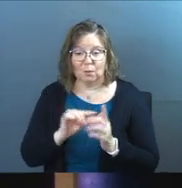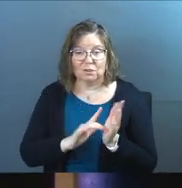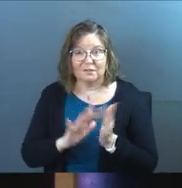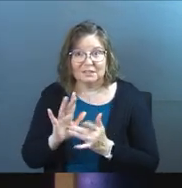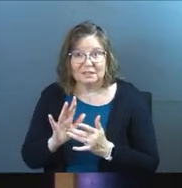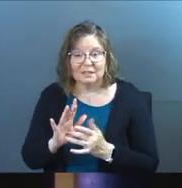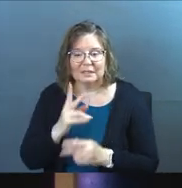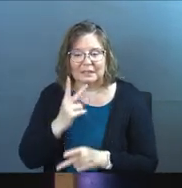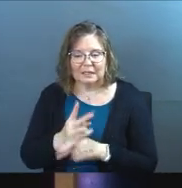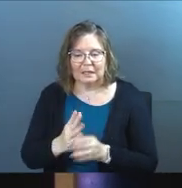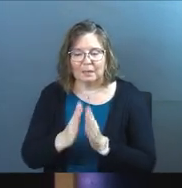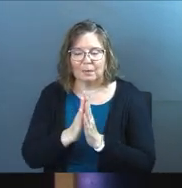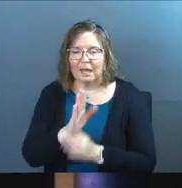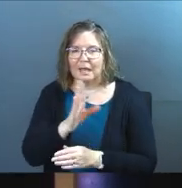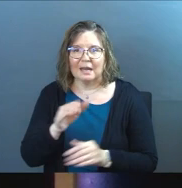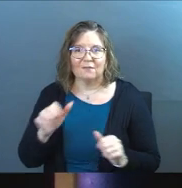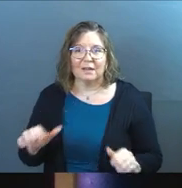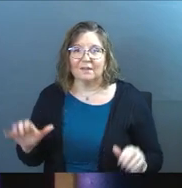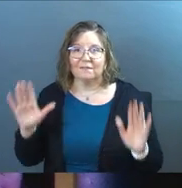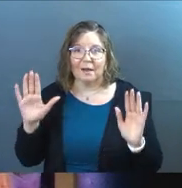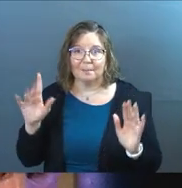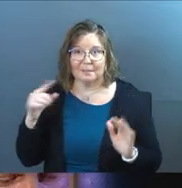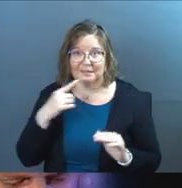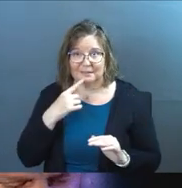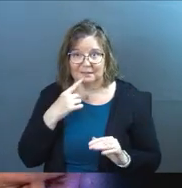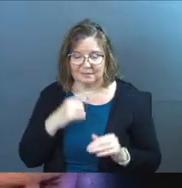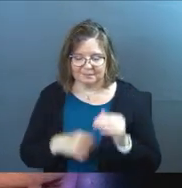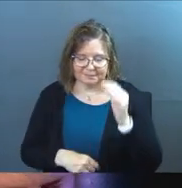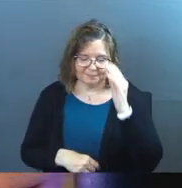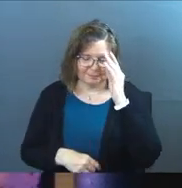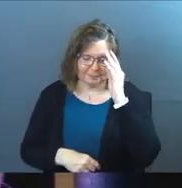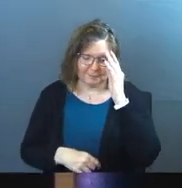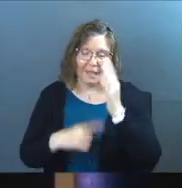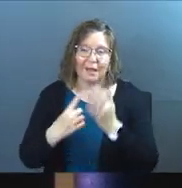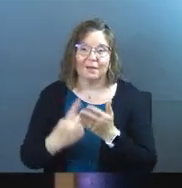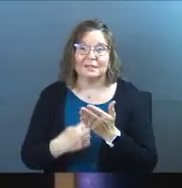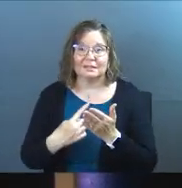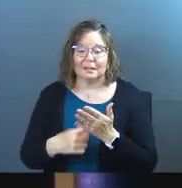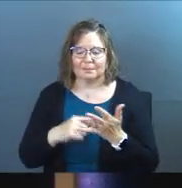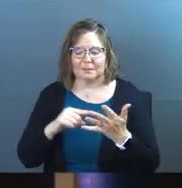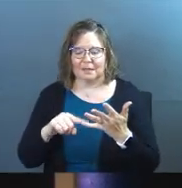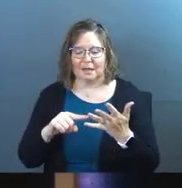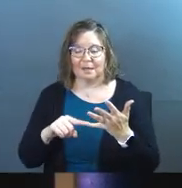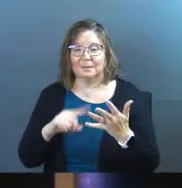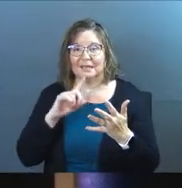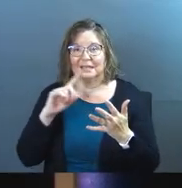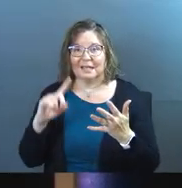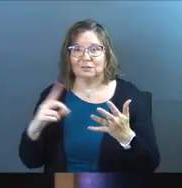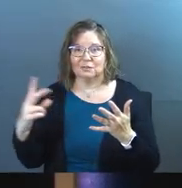Jesus? Keep praying and never give up, he says. And then sometimes the answer is no.